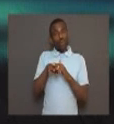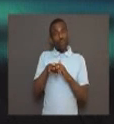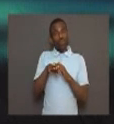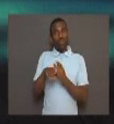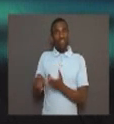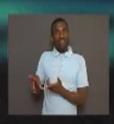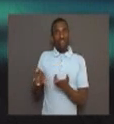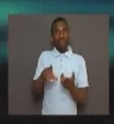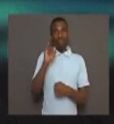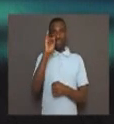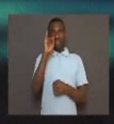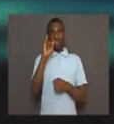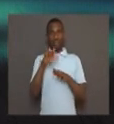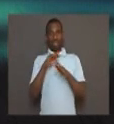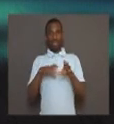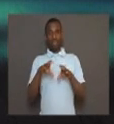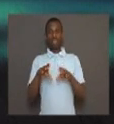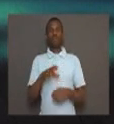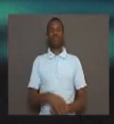flow of current.